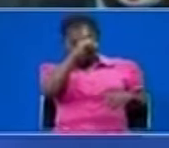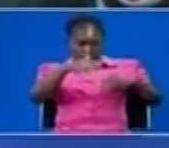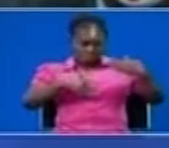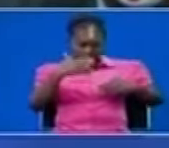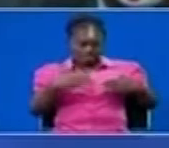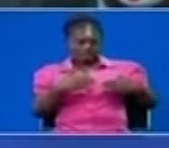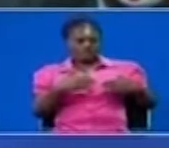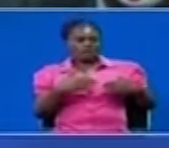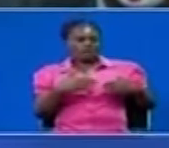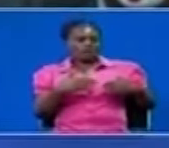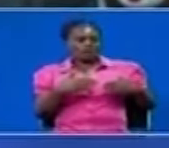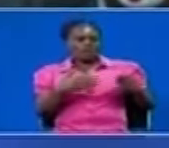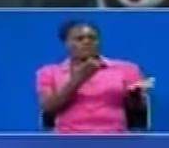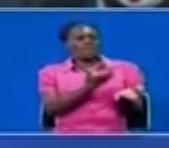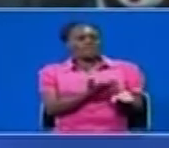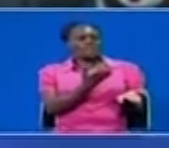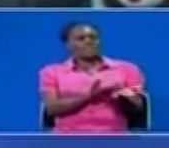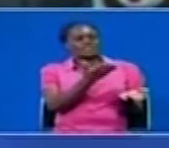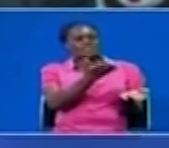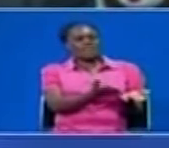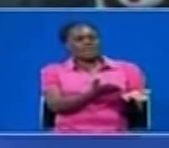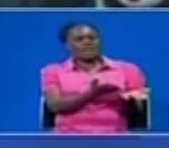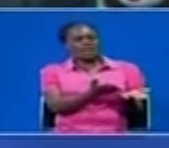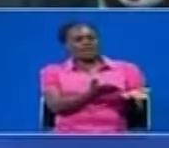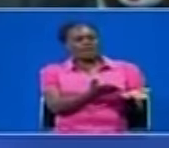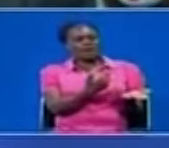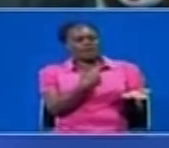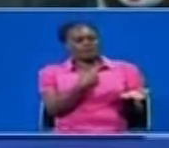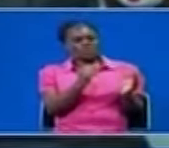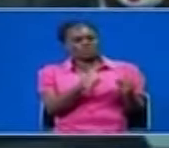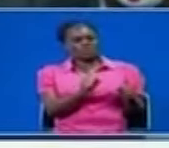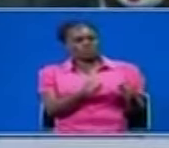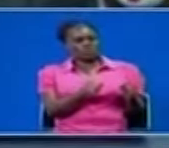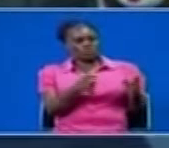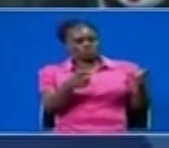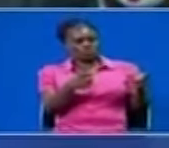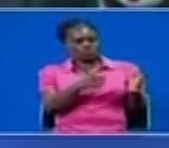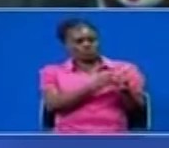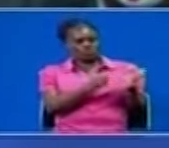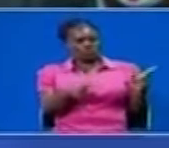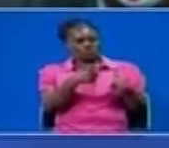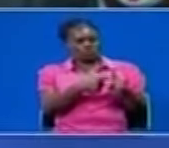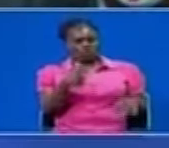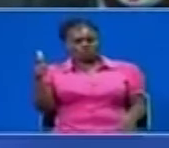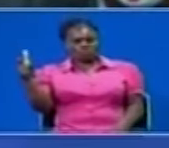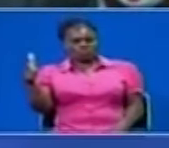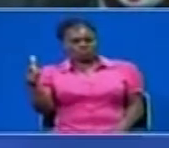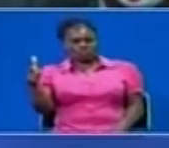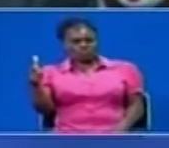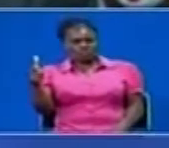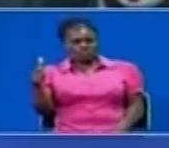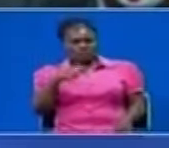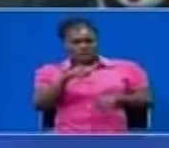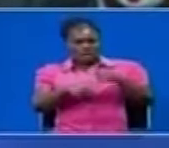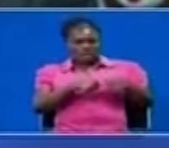way, the evidence is available. So we can replay back 24 hours action and